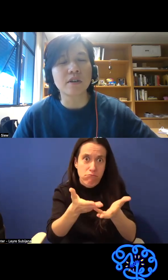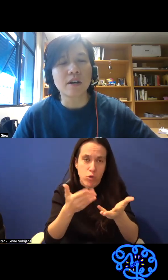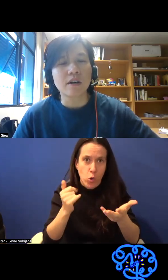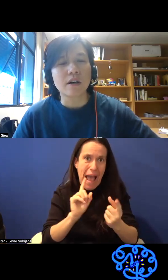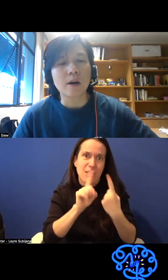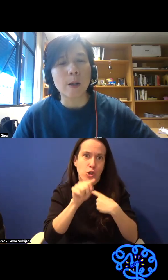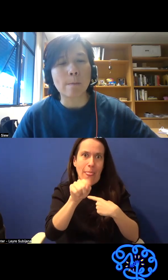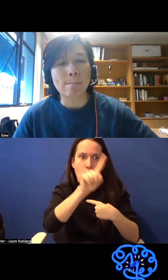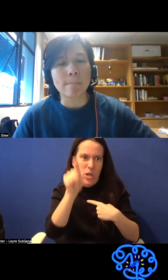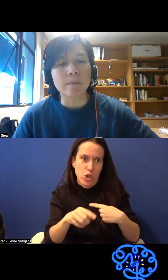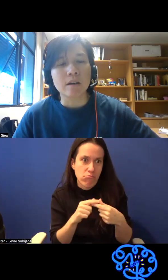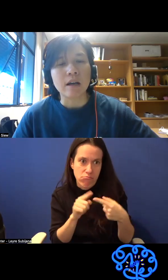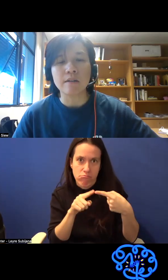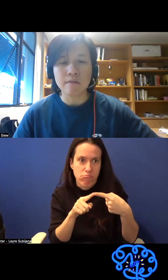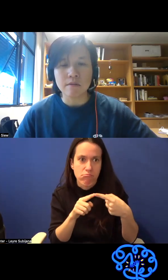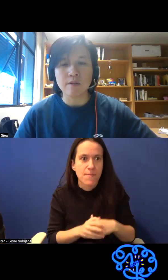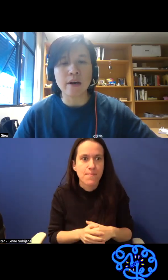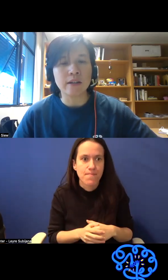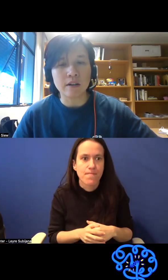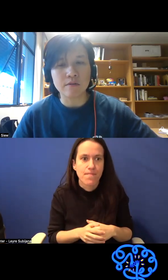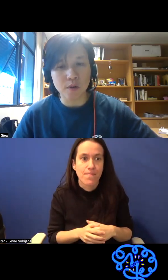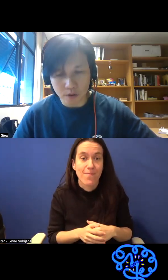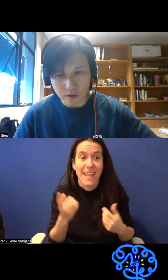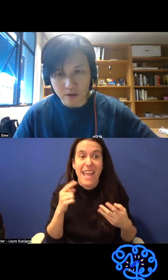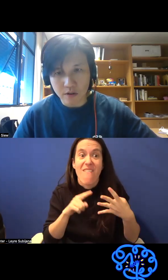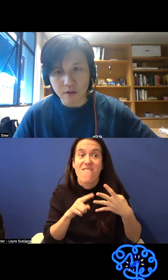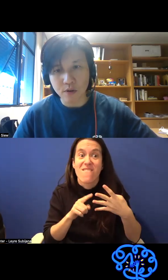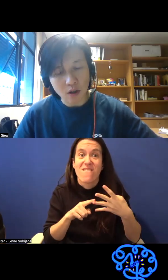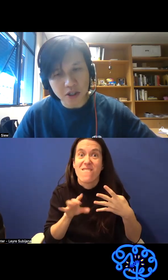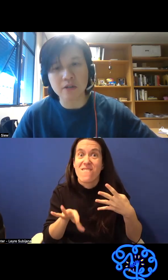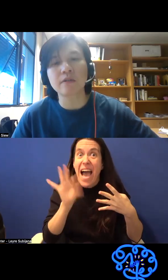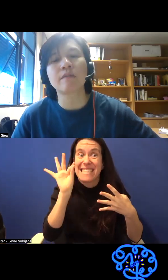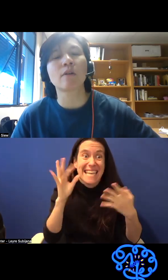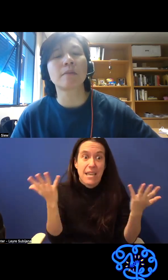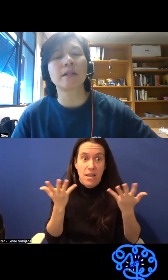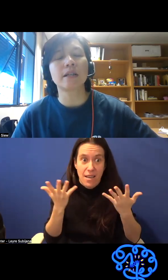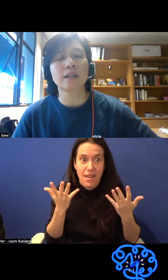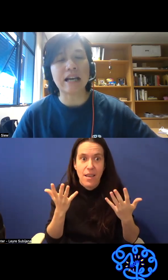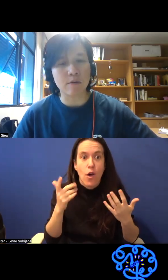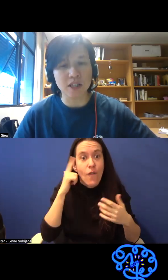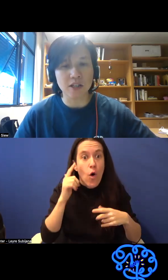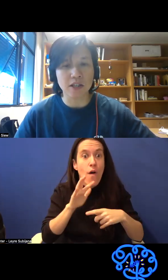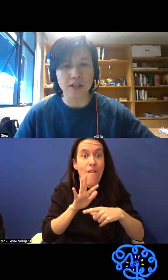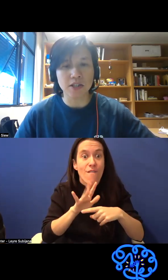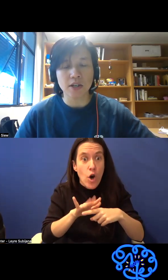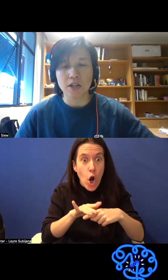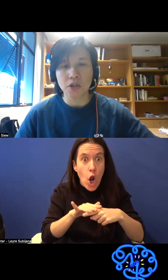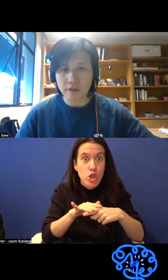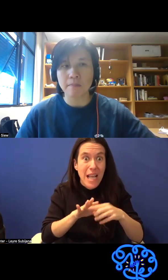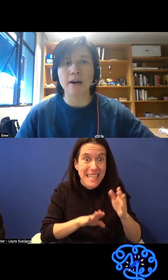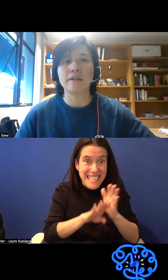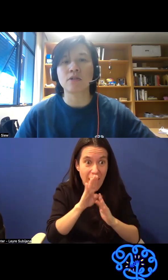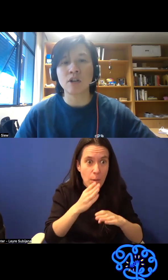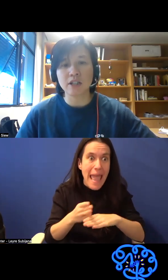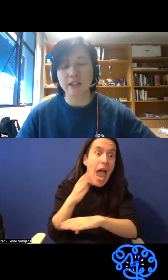question. Um, and we find that for phonological development, early acquisition is